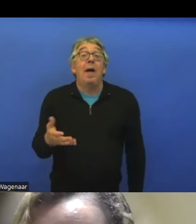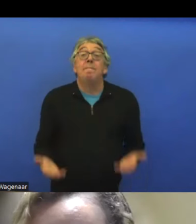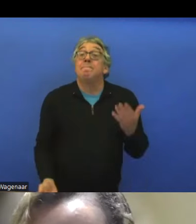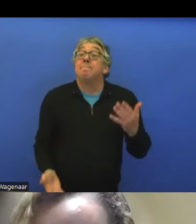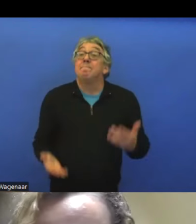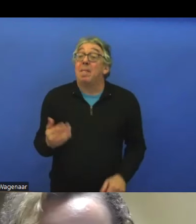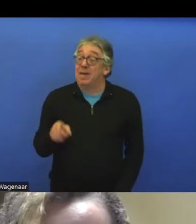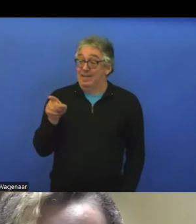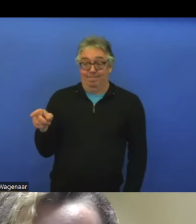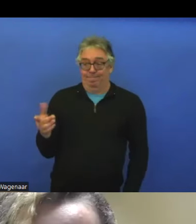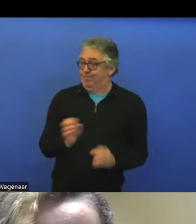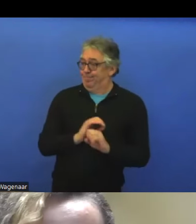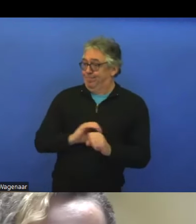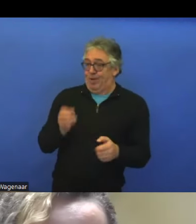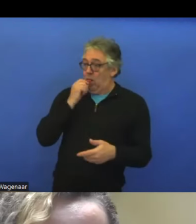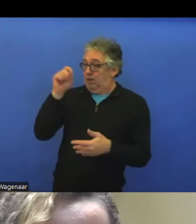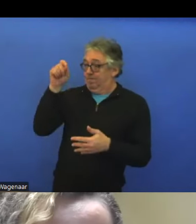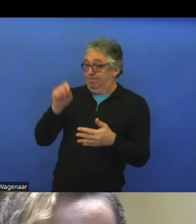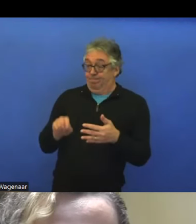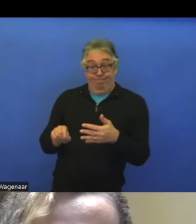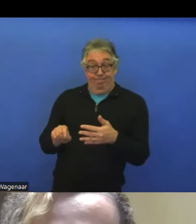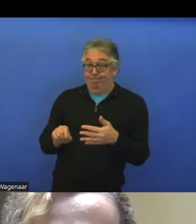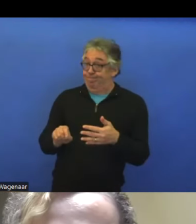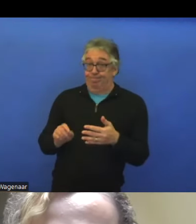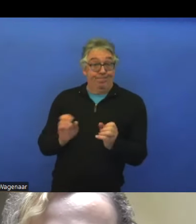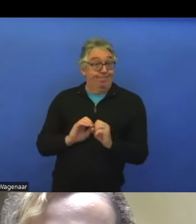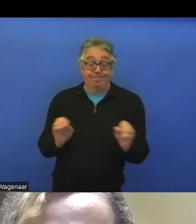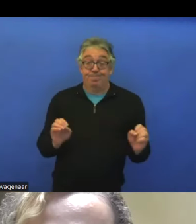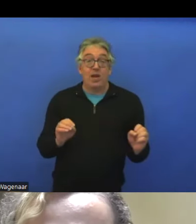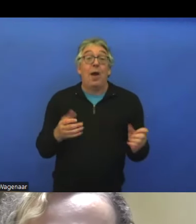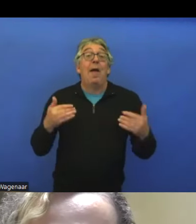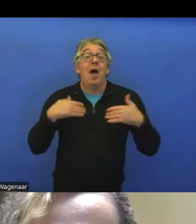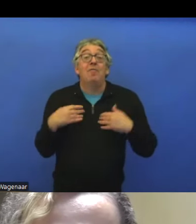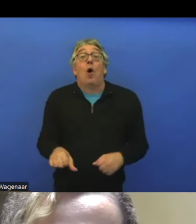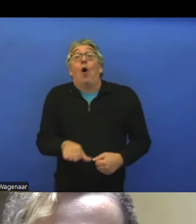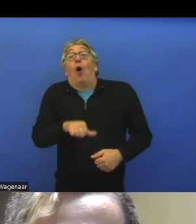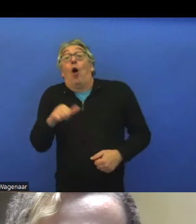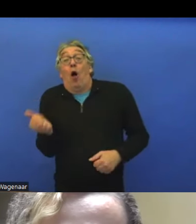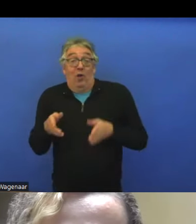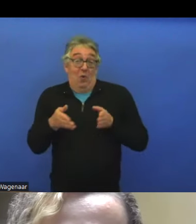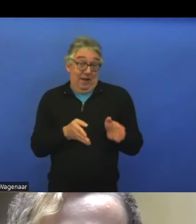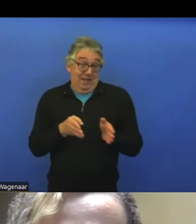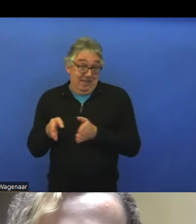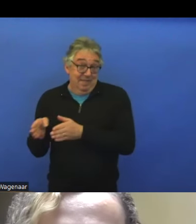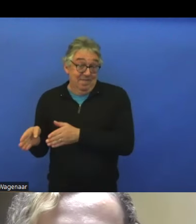criteria, there are other criteria. Ricardo, can you go to the next slide, please?